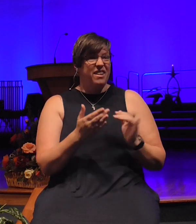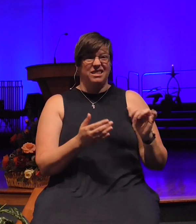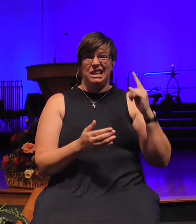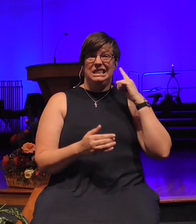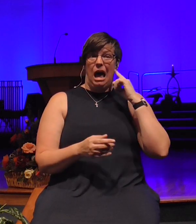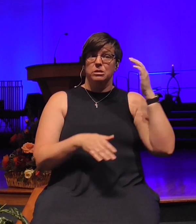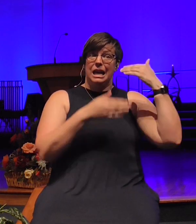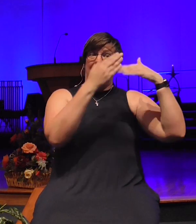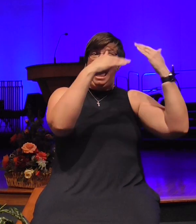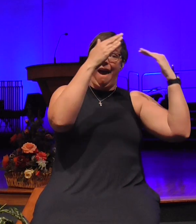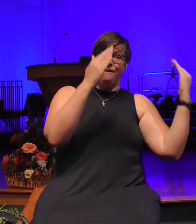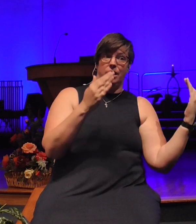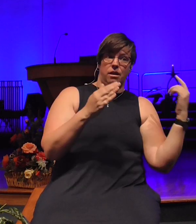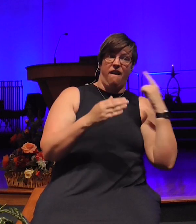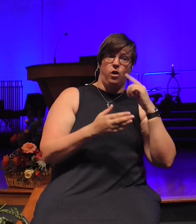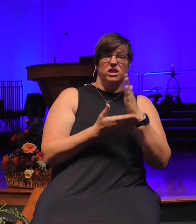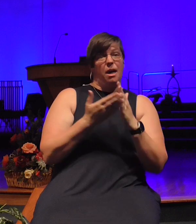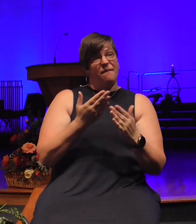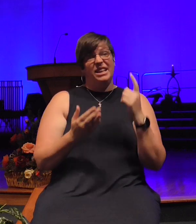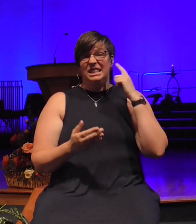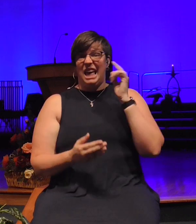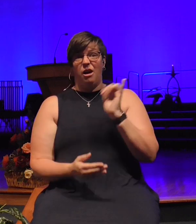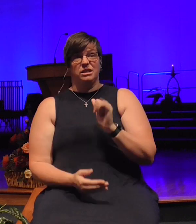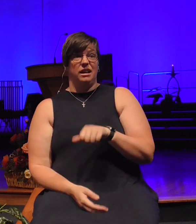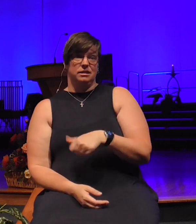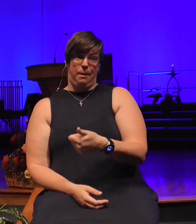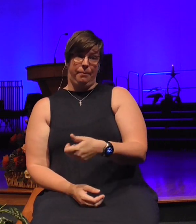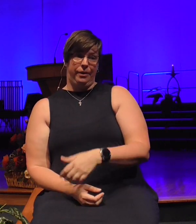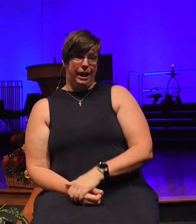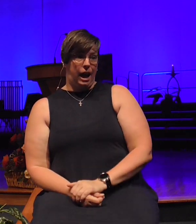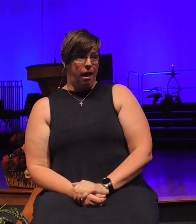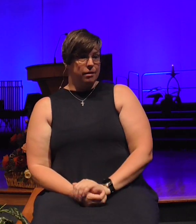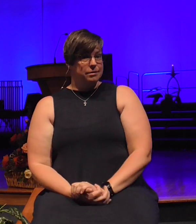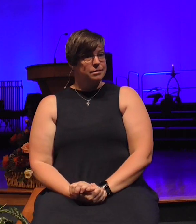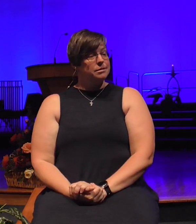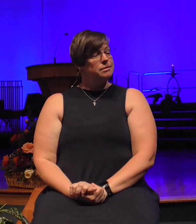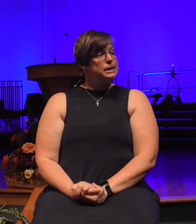sounds like heaven. For others of us it sounds like something else.